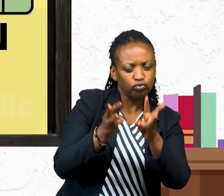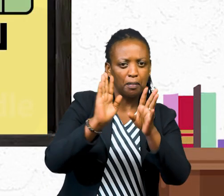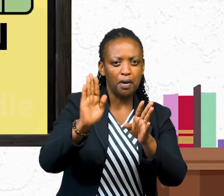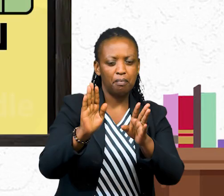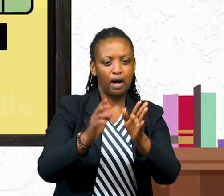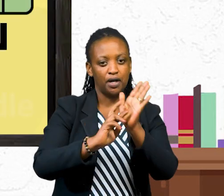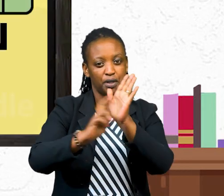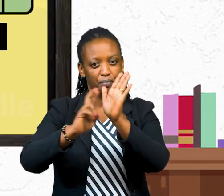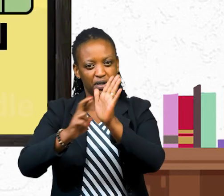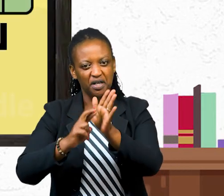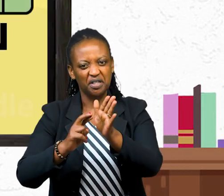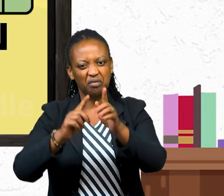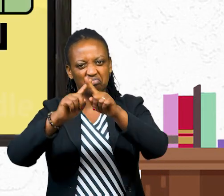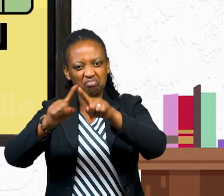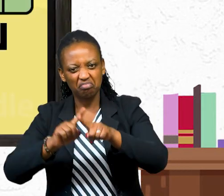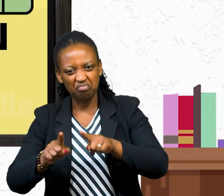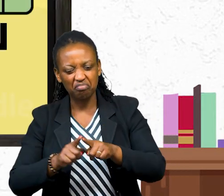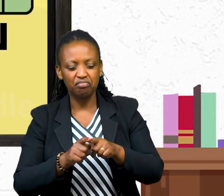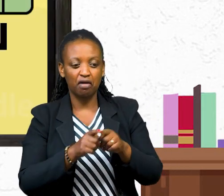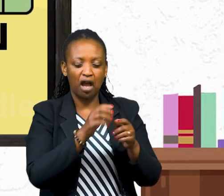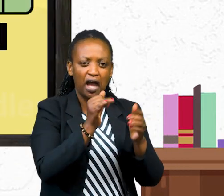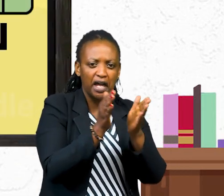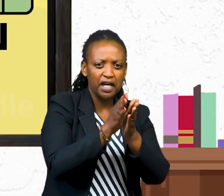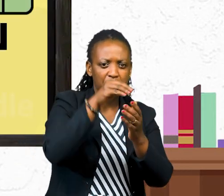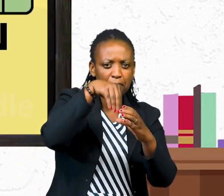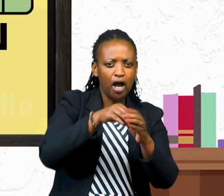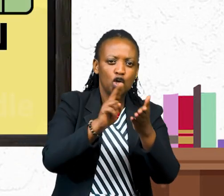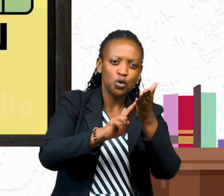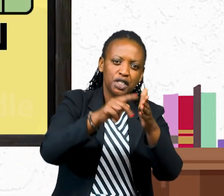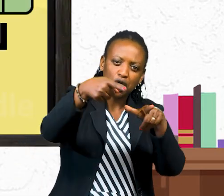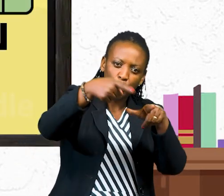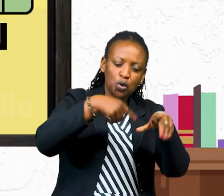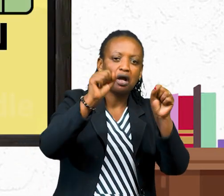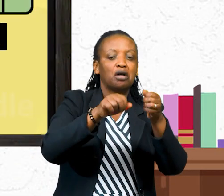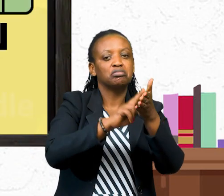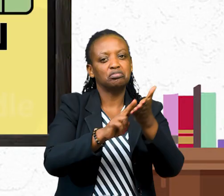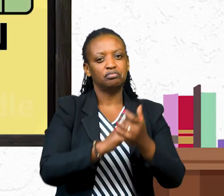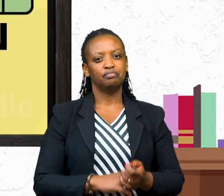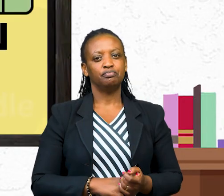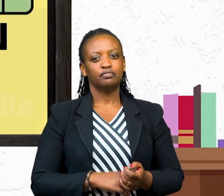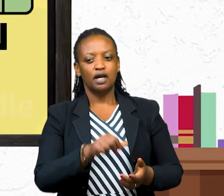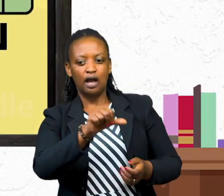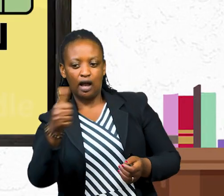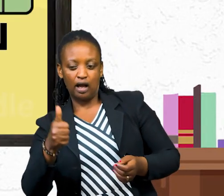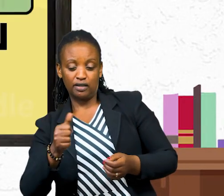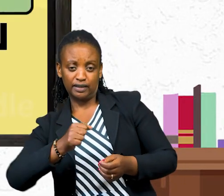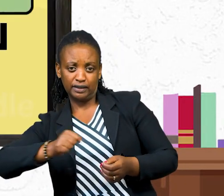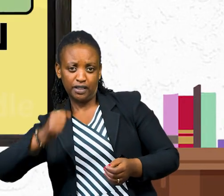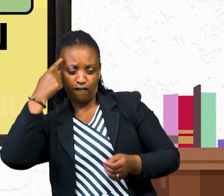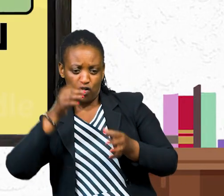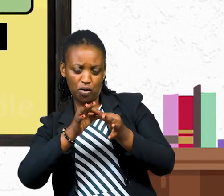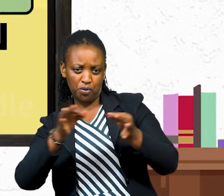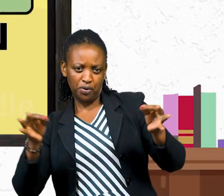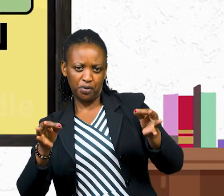inches, which is represented by the abbreviation IN on the ruler. The other side is